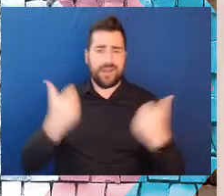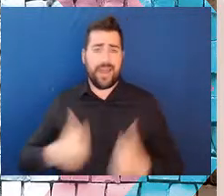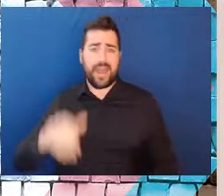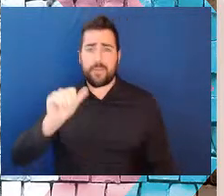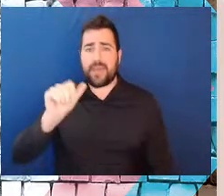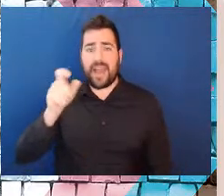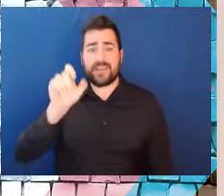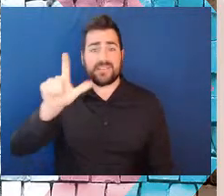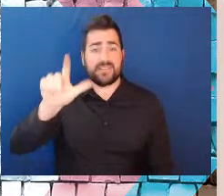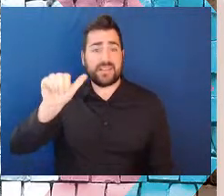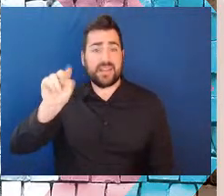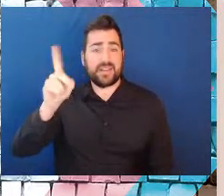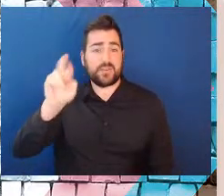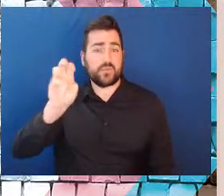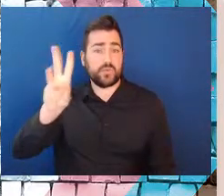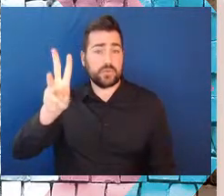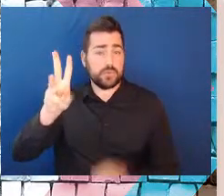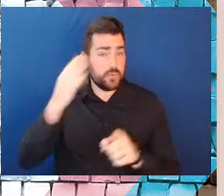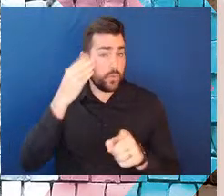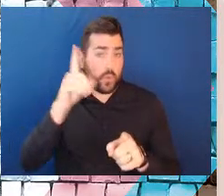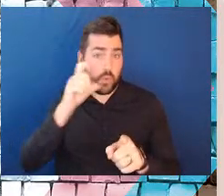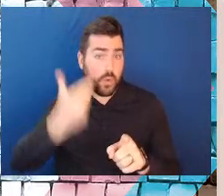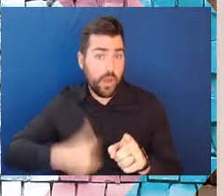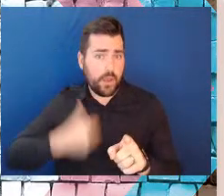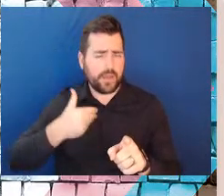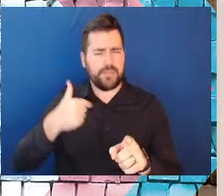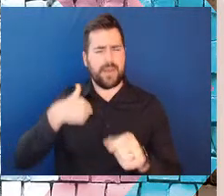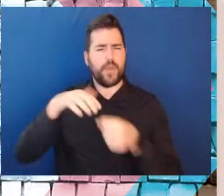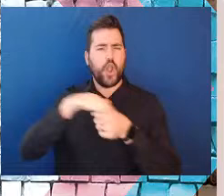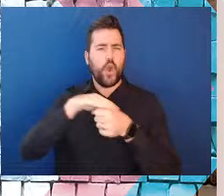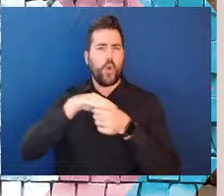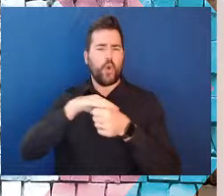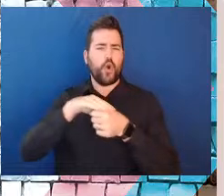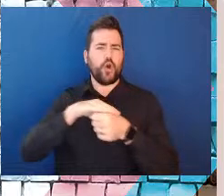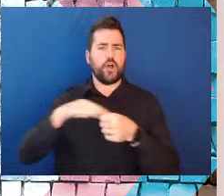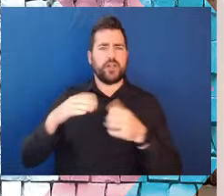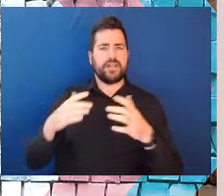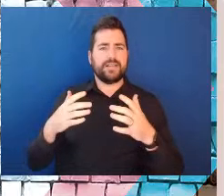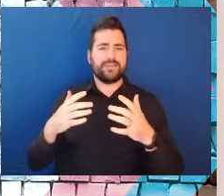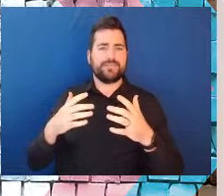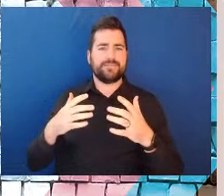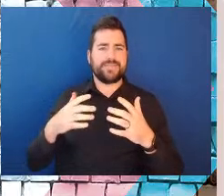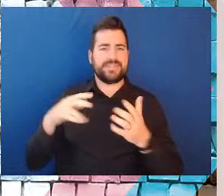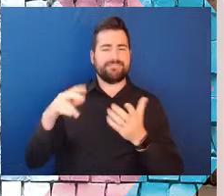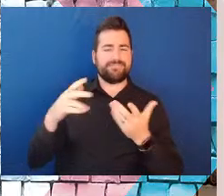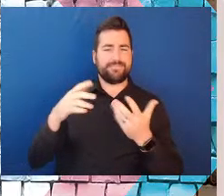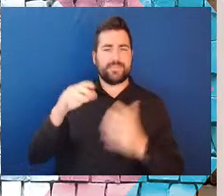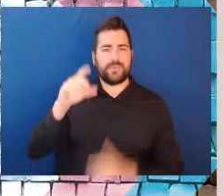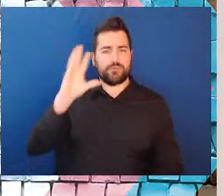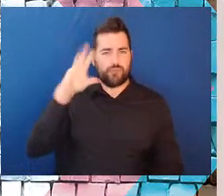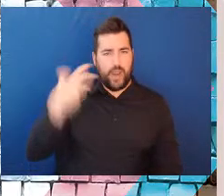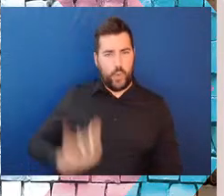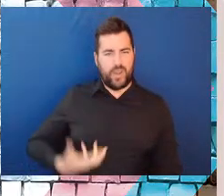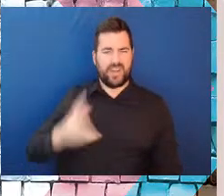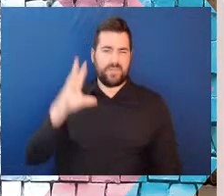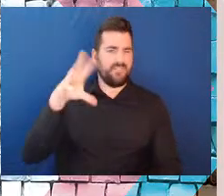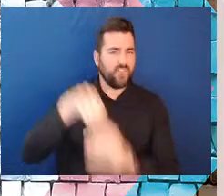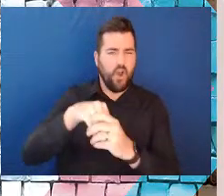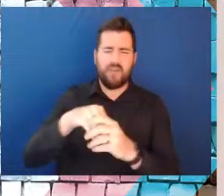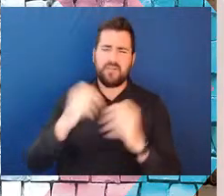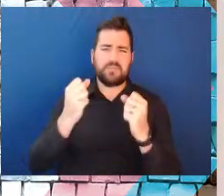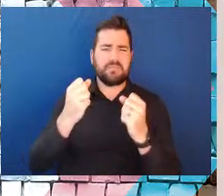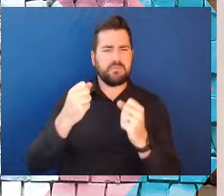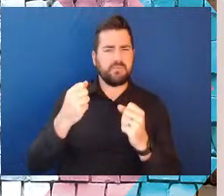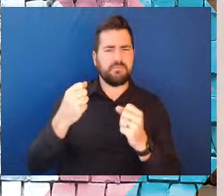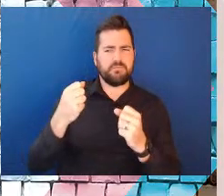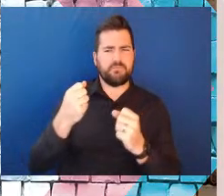I am, that's okay. I am a local entertainer that has been involved in the scene for a little over 12 years. I want to thank Come Out With